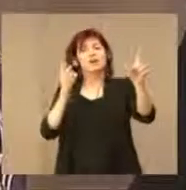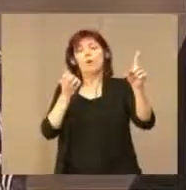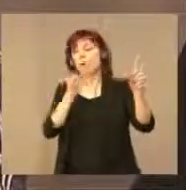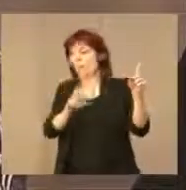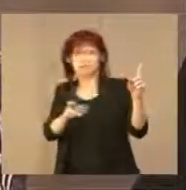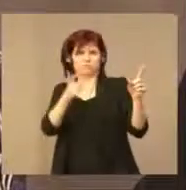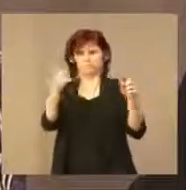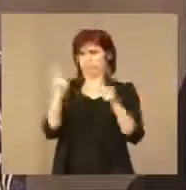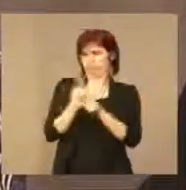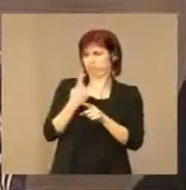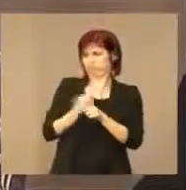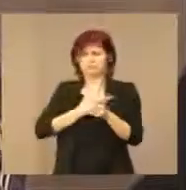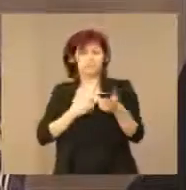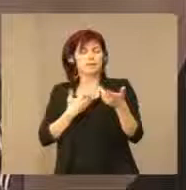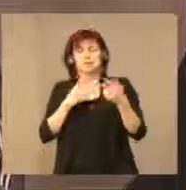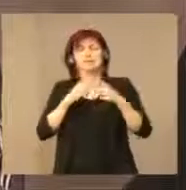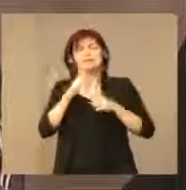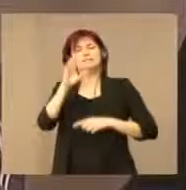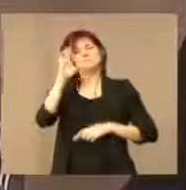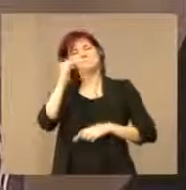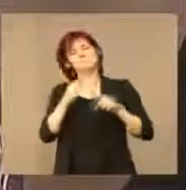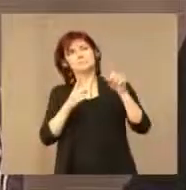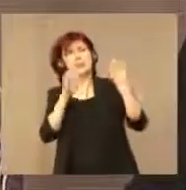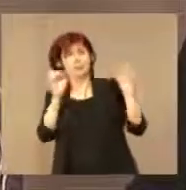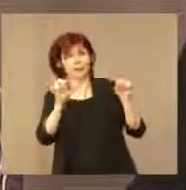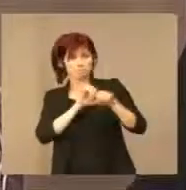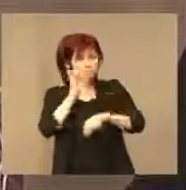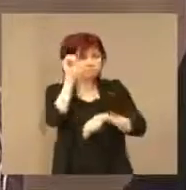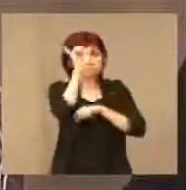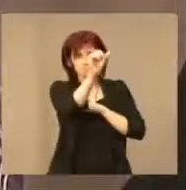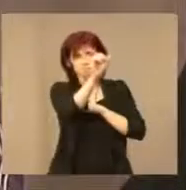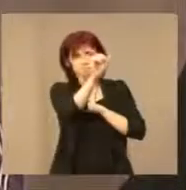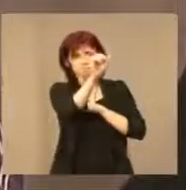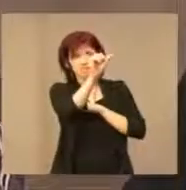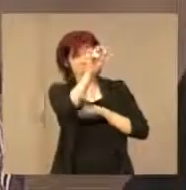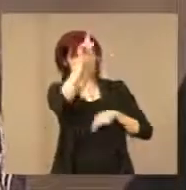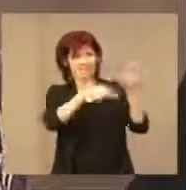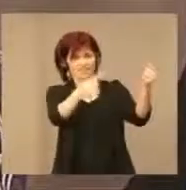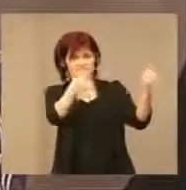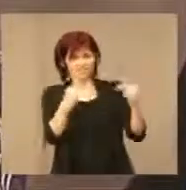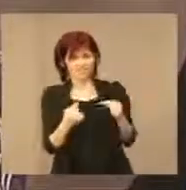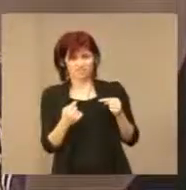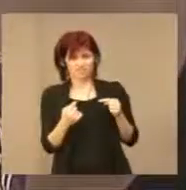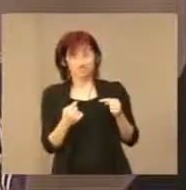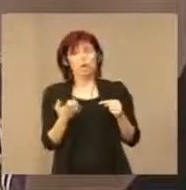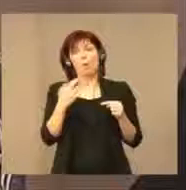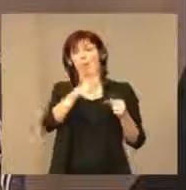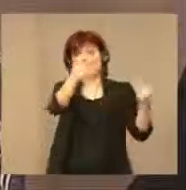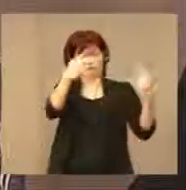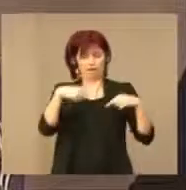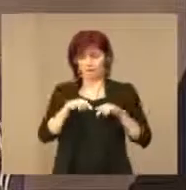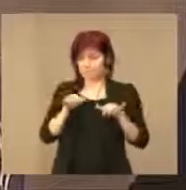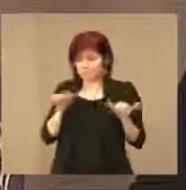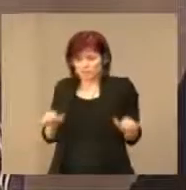they permanently stay in, and they never go back. You know, it reminds you, like I said